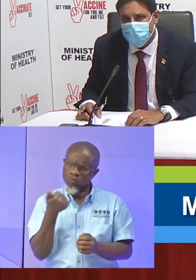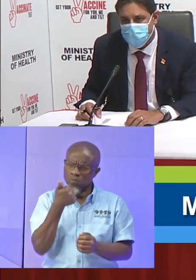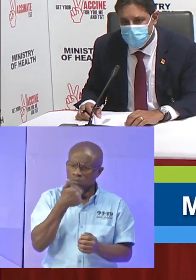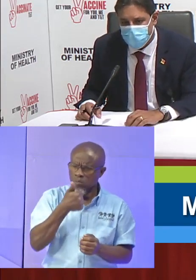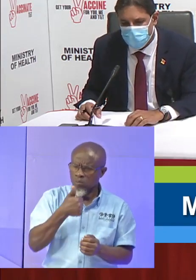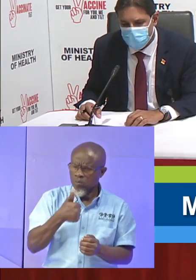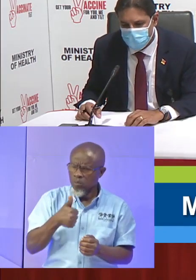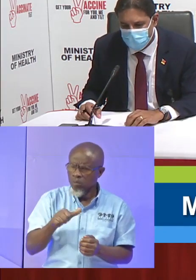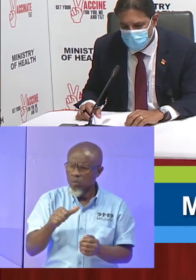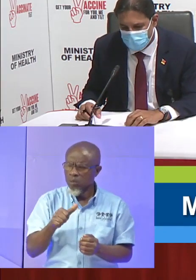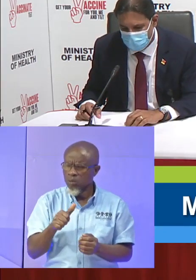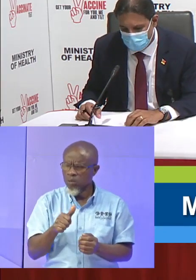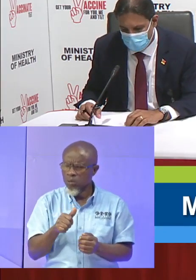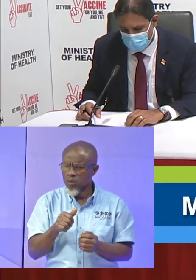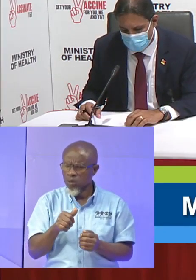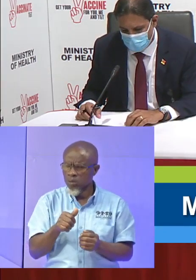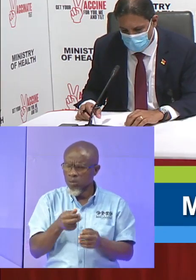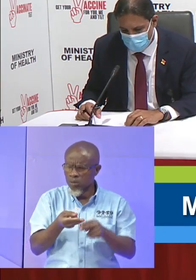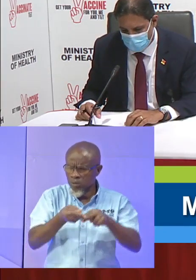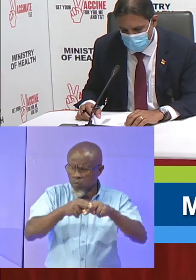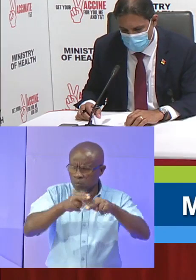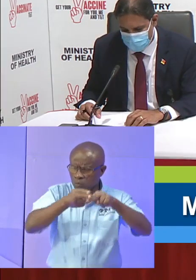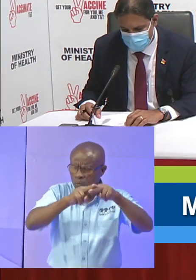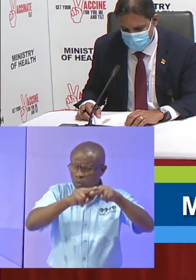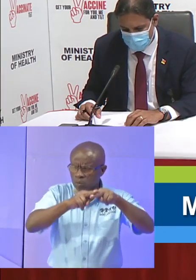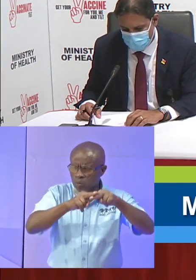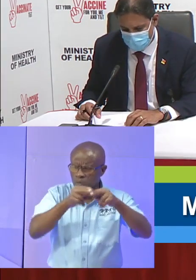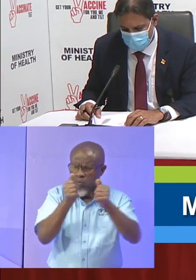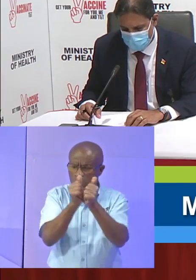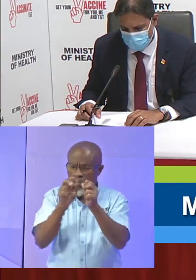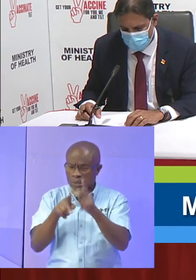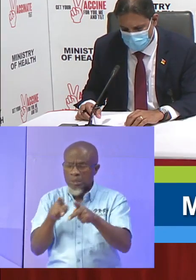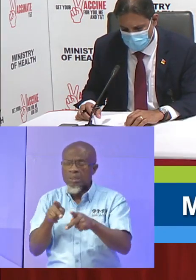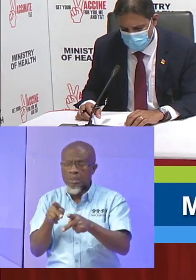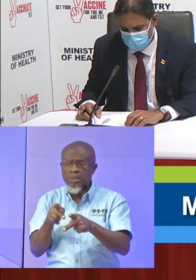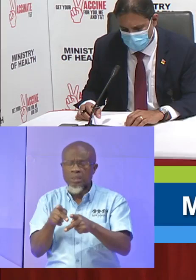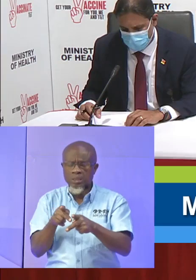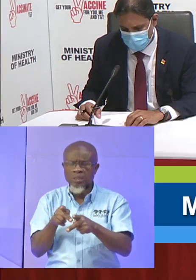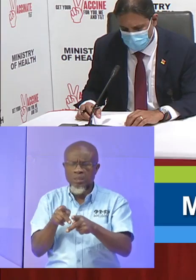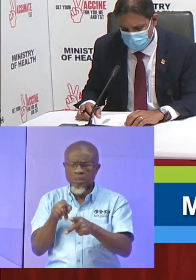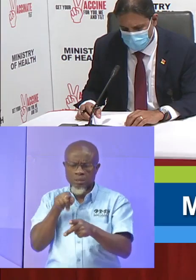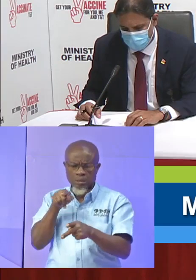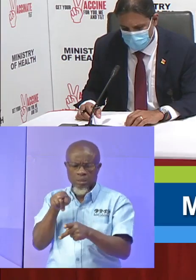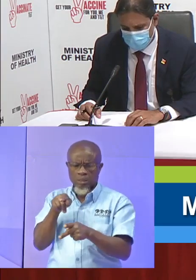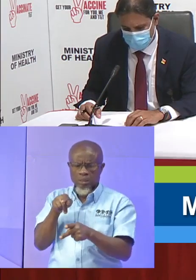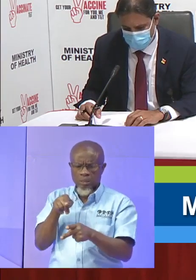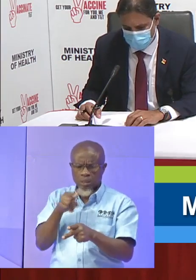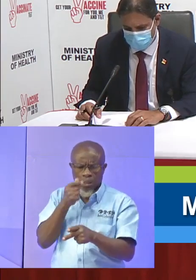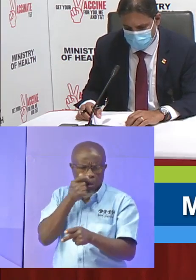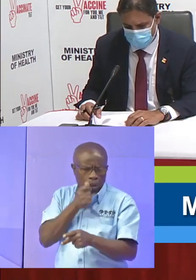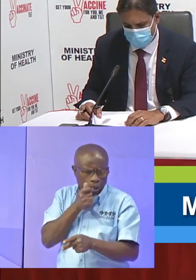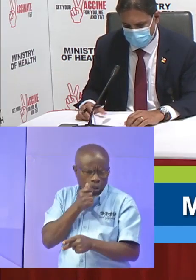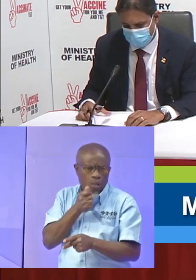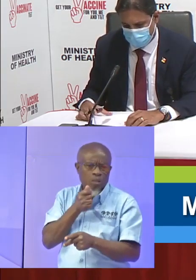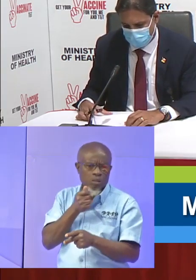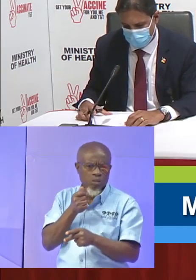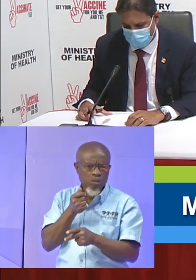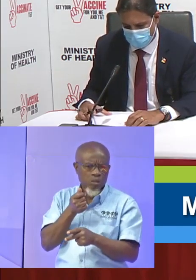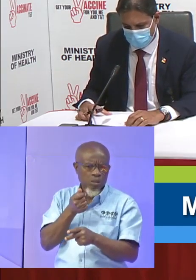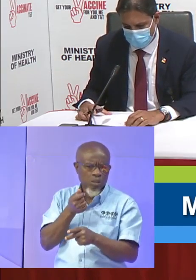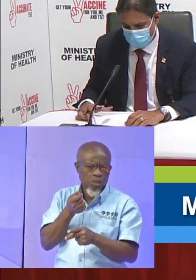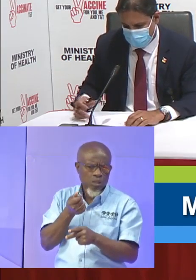reports of people with flu-like symptoms who have tested negative for COVID-19? Do we have a flu